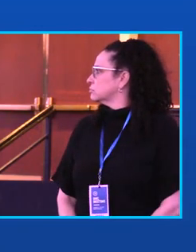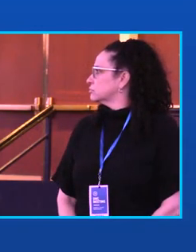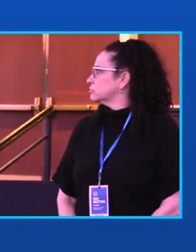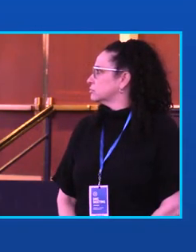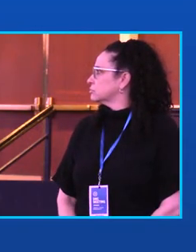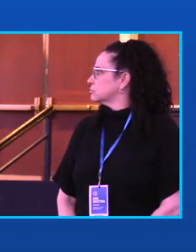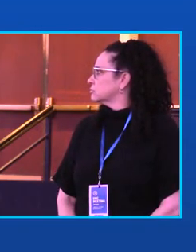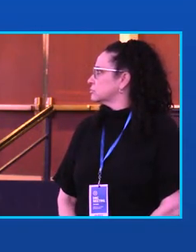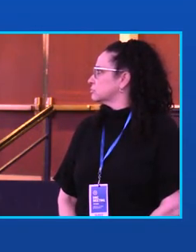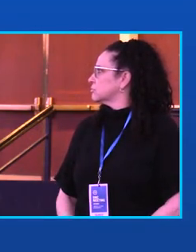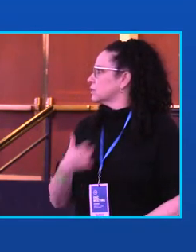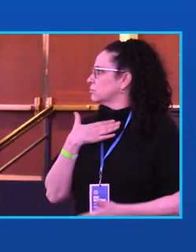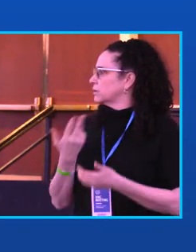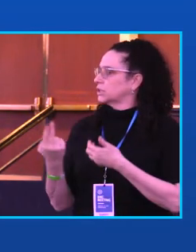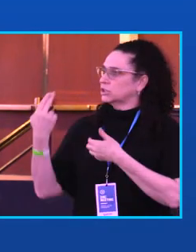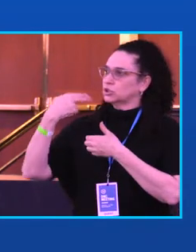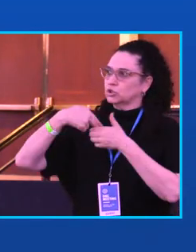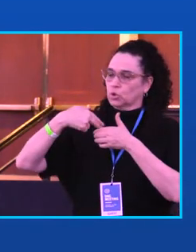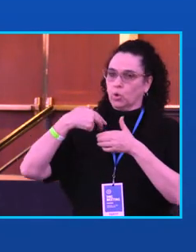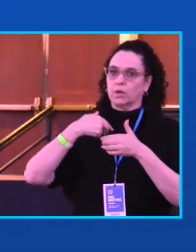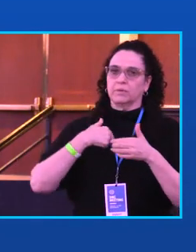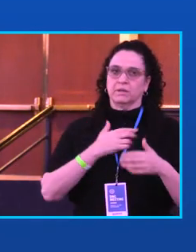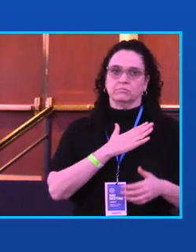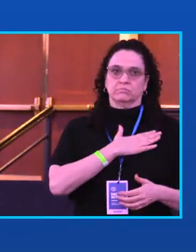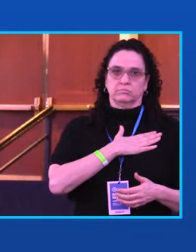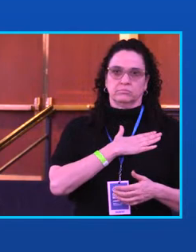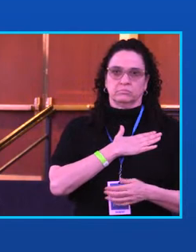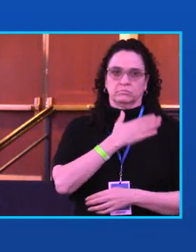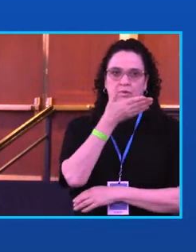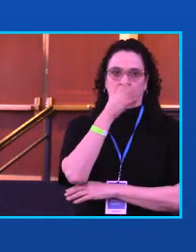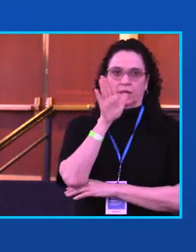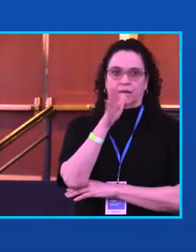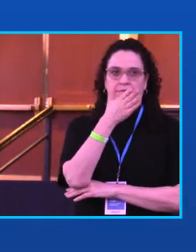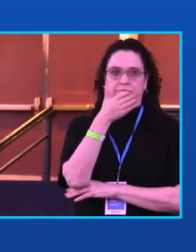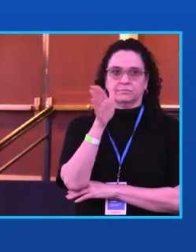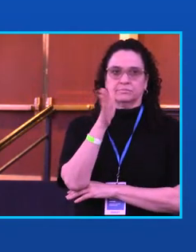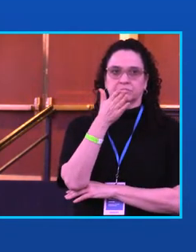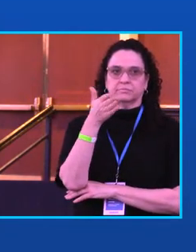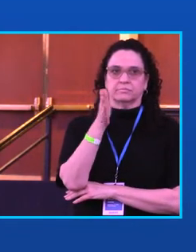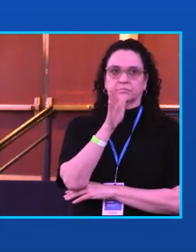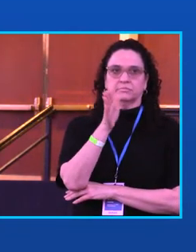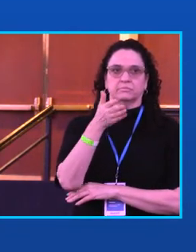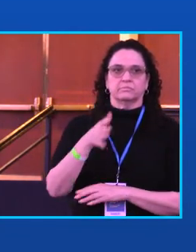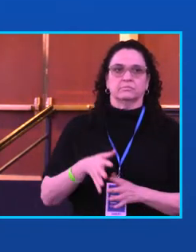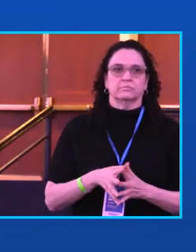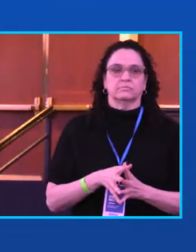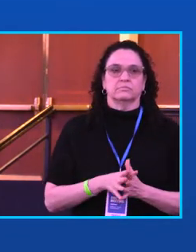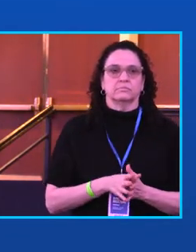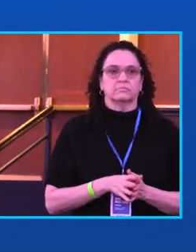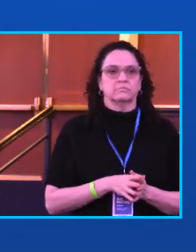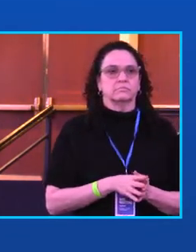And please join me in the Pledge of Allegiance once they are established.